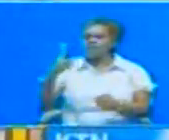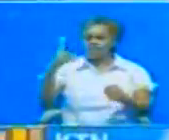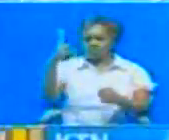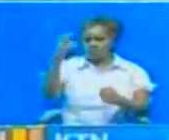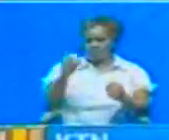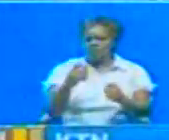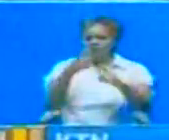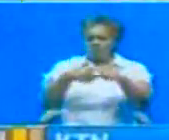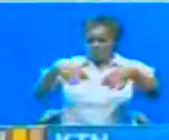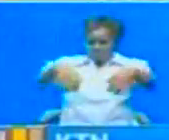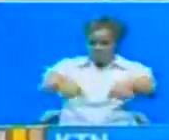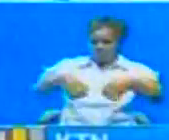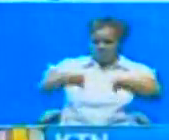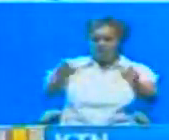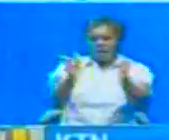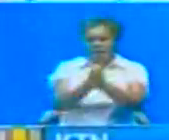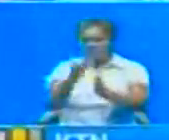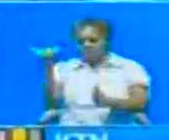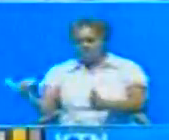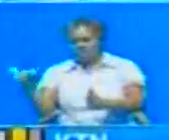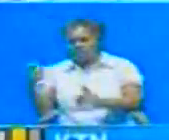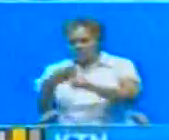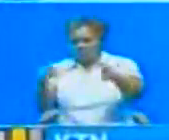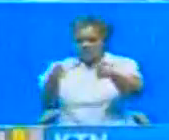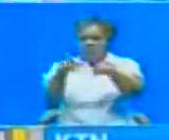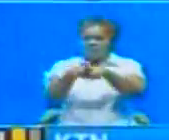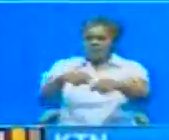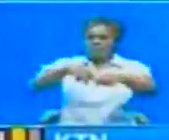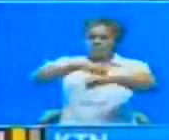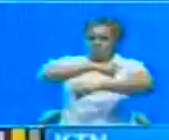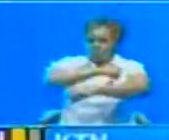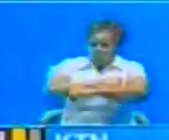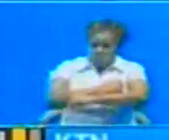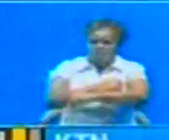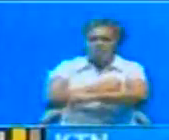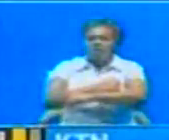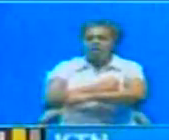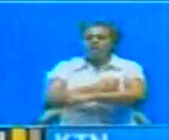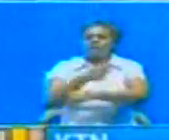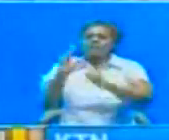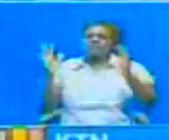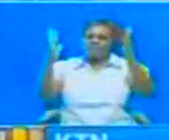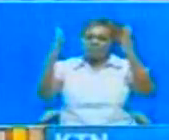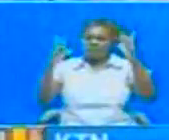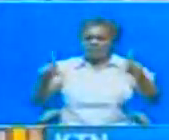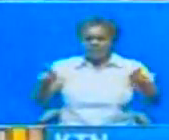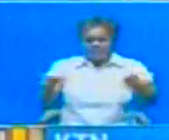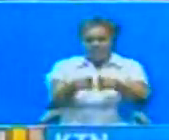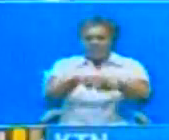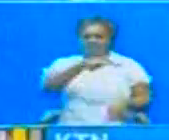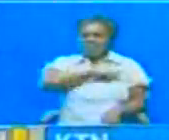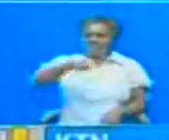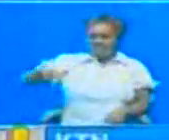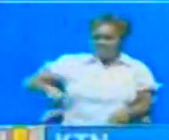From border border operators to his fellow pupils of Awelo Primary School and teachers, Russel Otieno was celebrated like a king who had